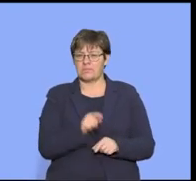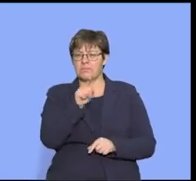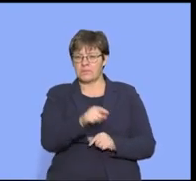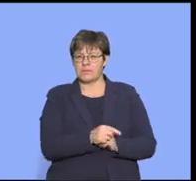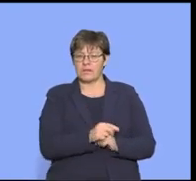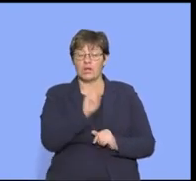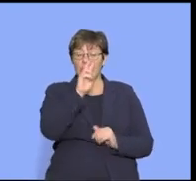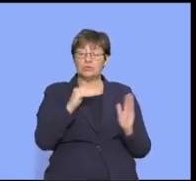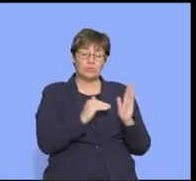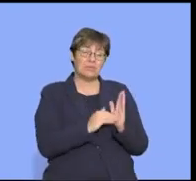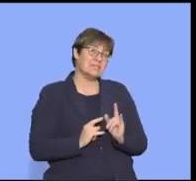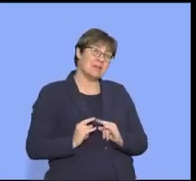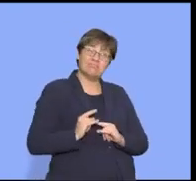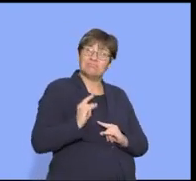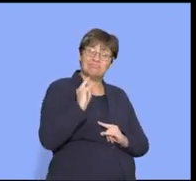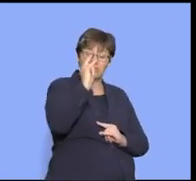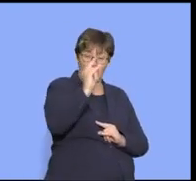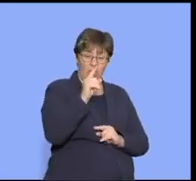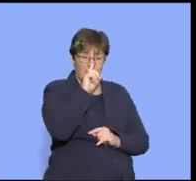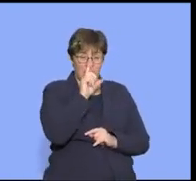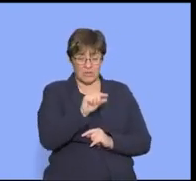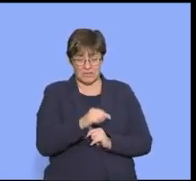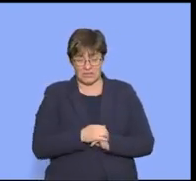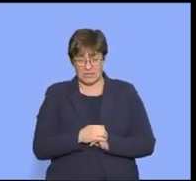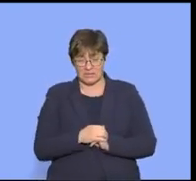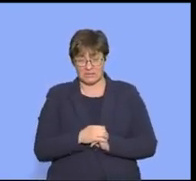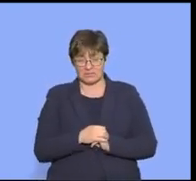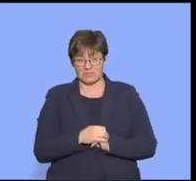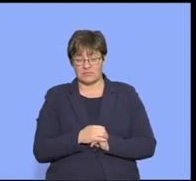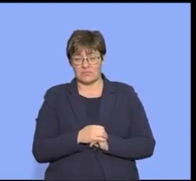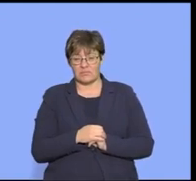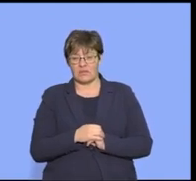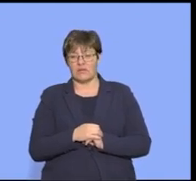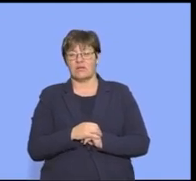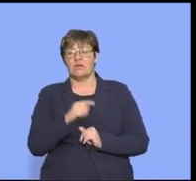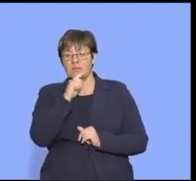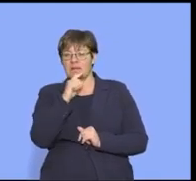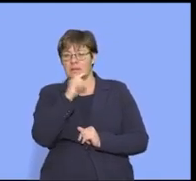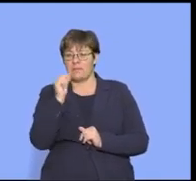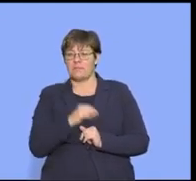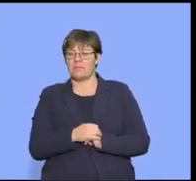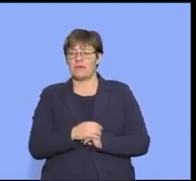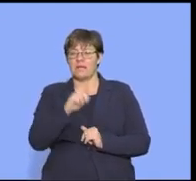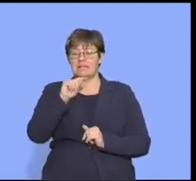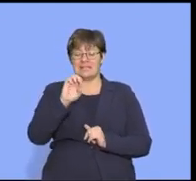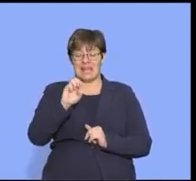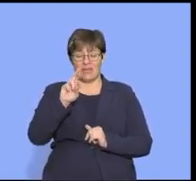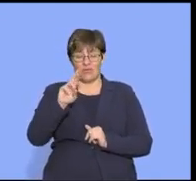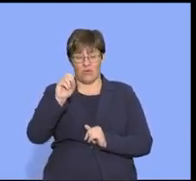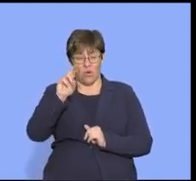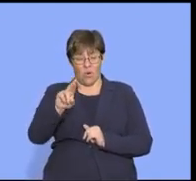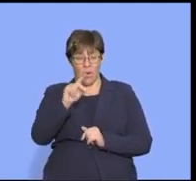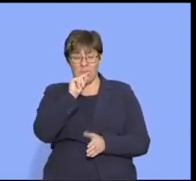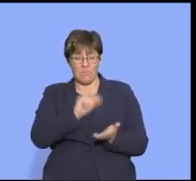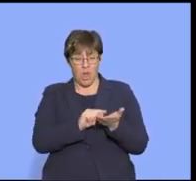this 2-meter large bird, and it was termed the terror bird because it was